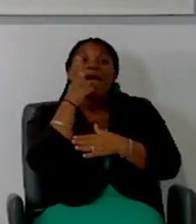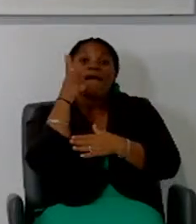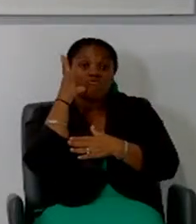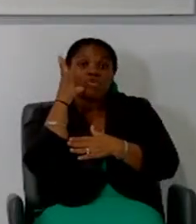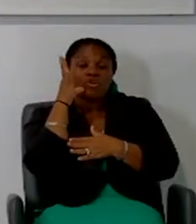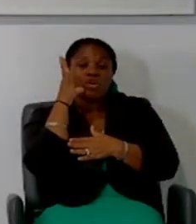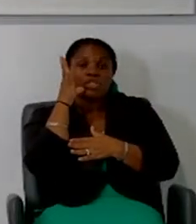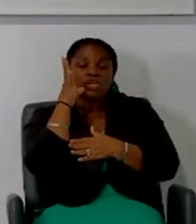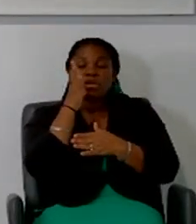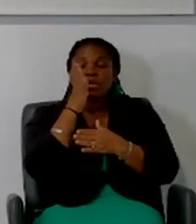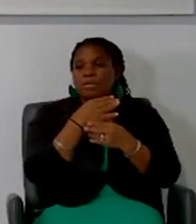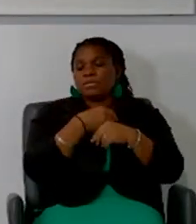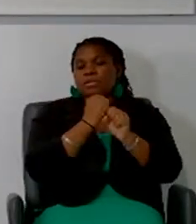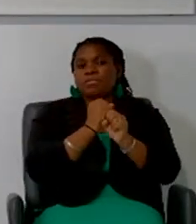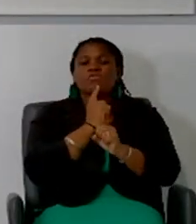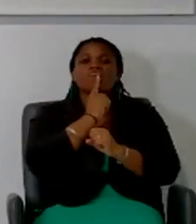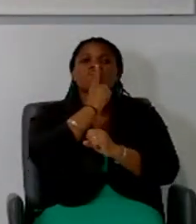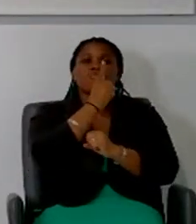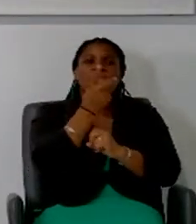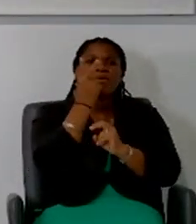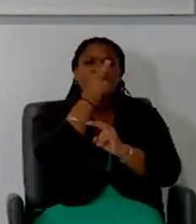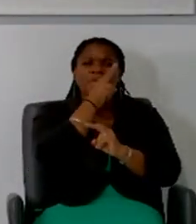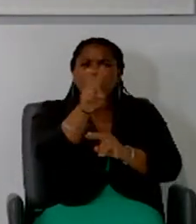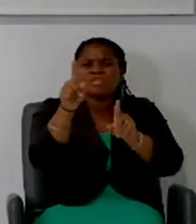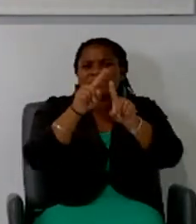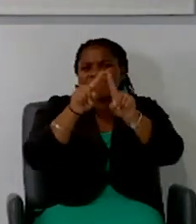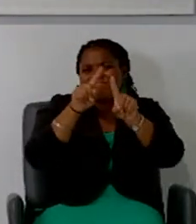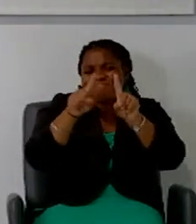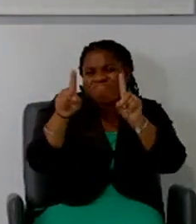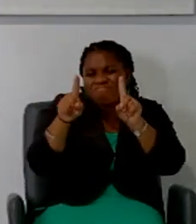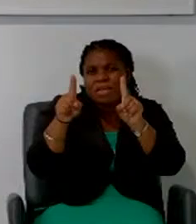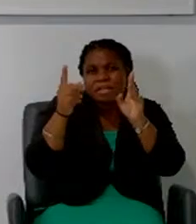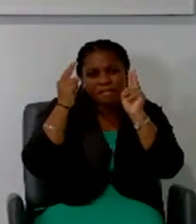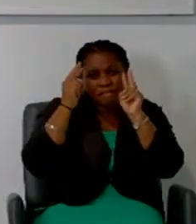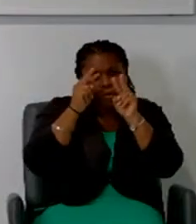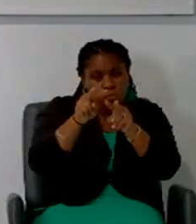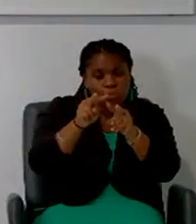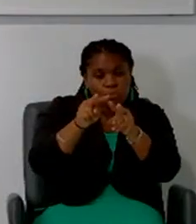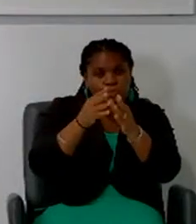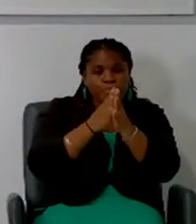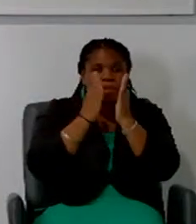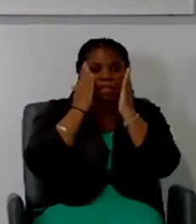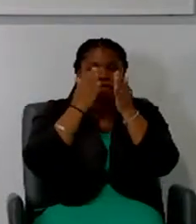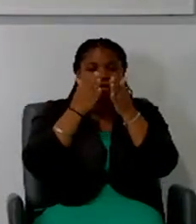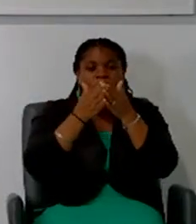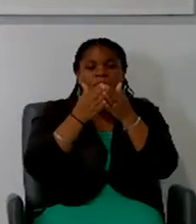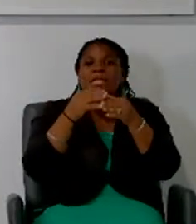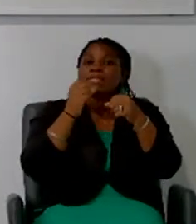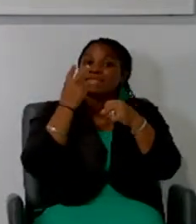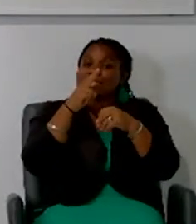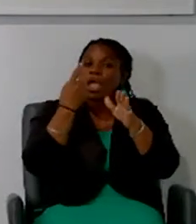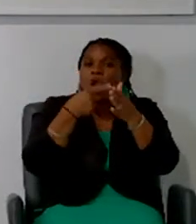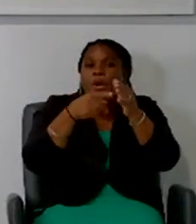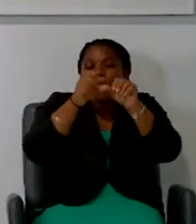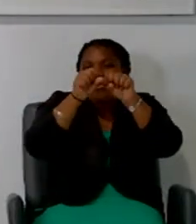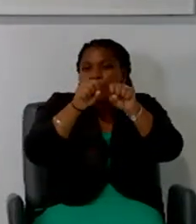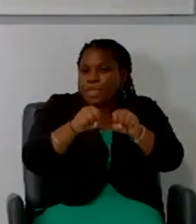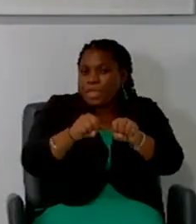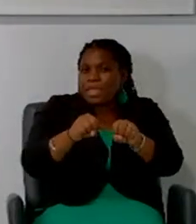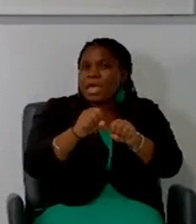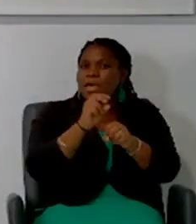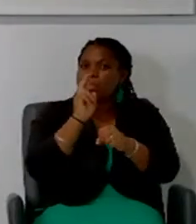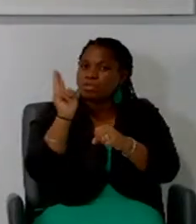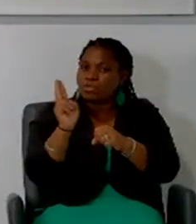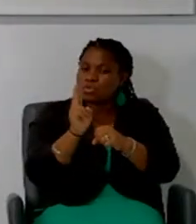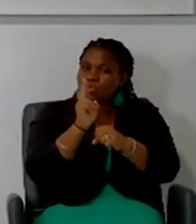make sure that we can look at it from a diversified perspective, making, possibilities of making agreements